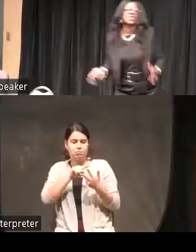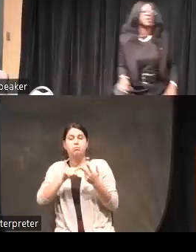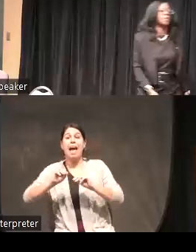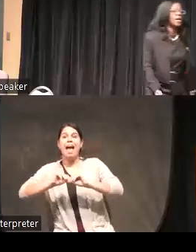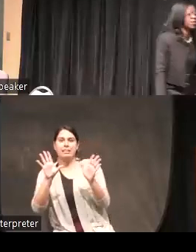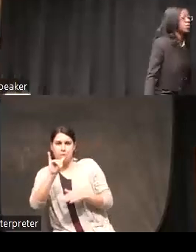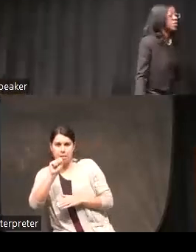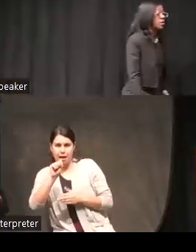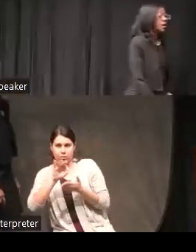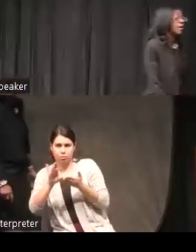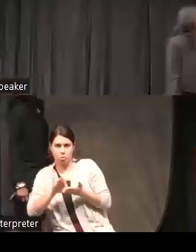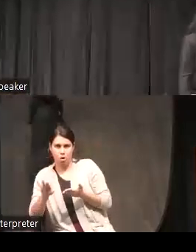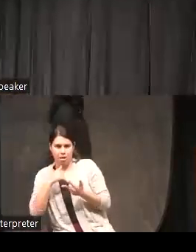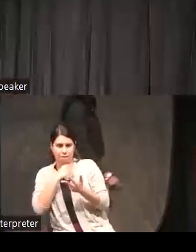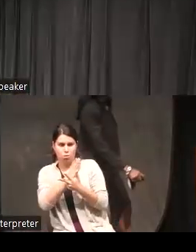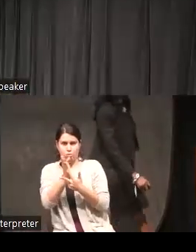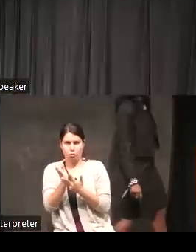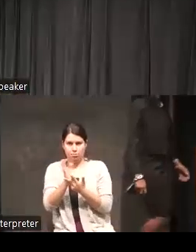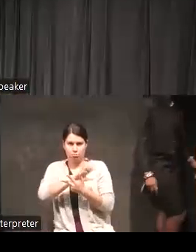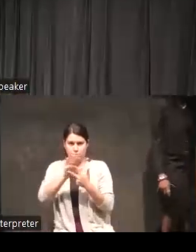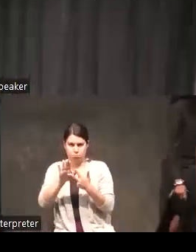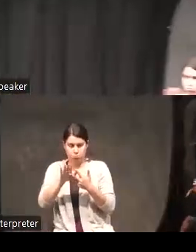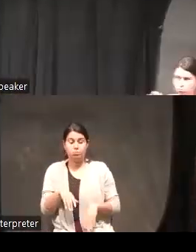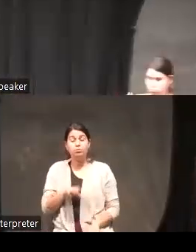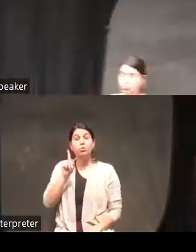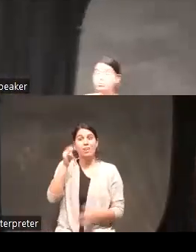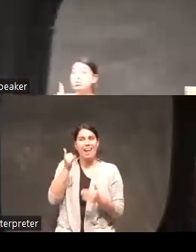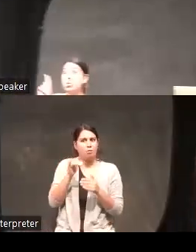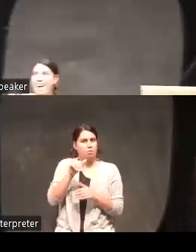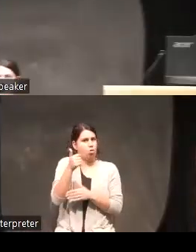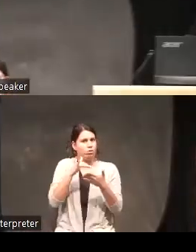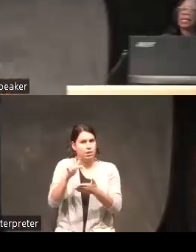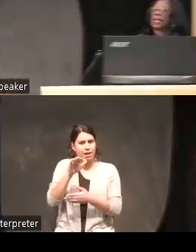their explicit bias score, right? And what do we find in Alexander